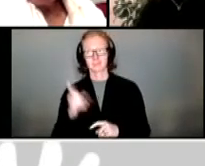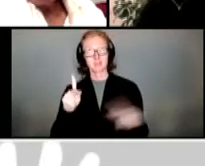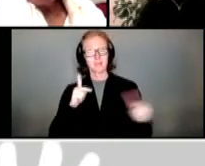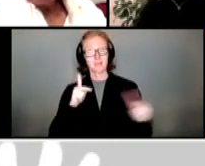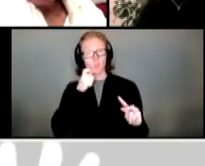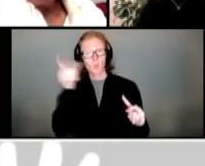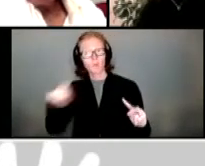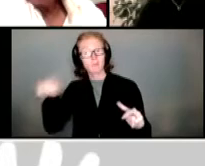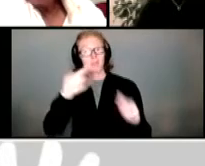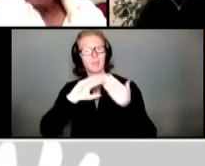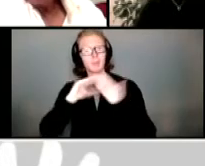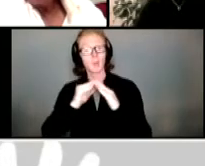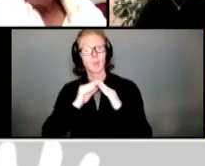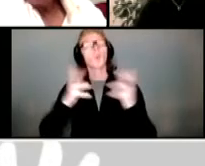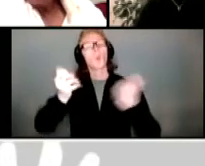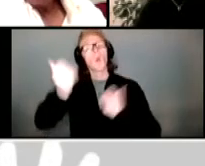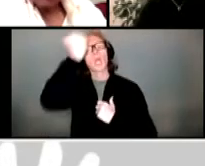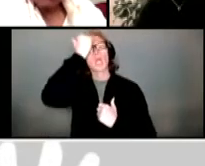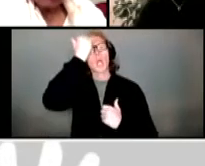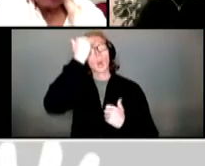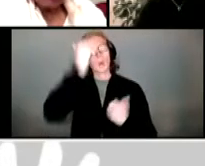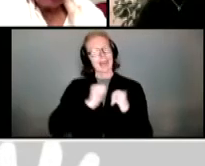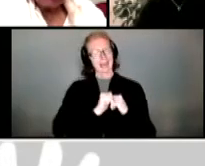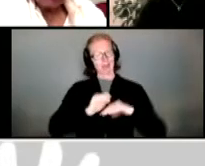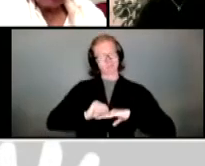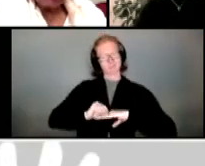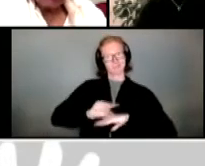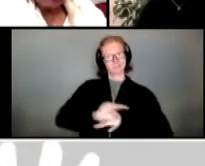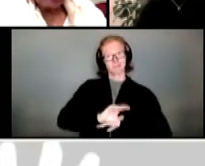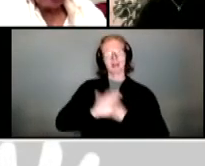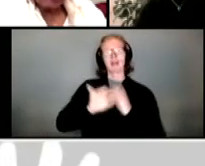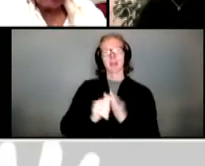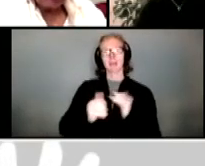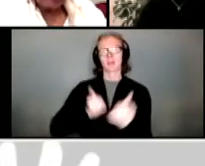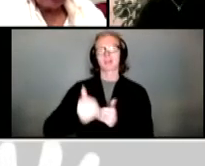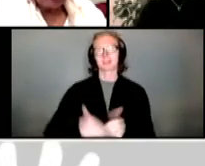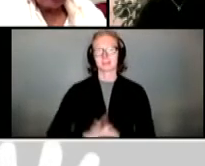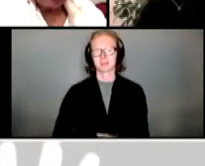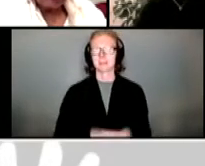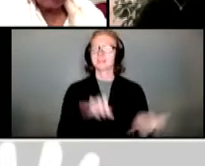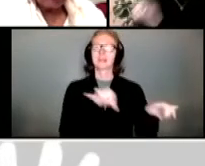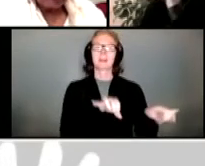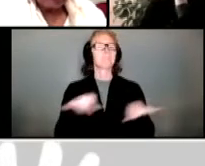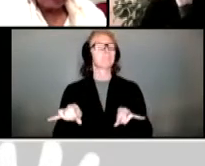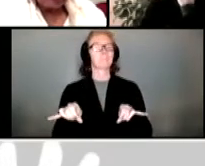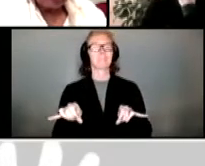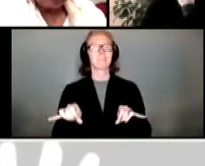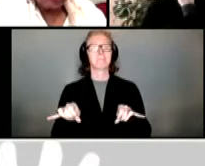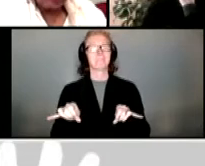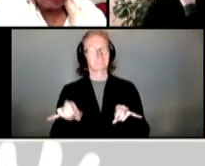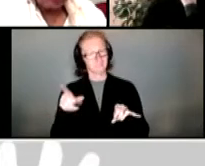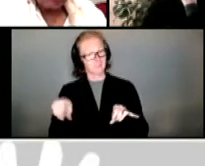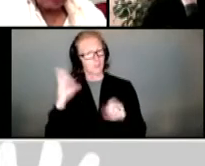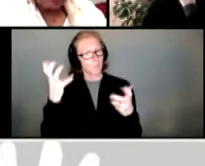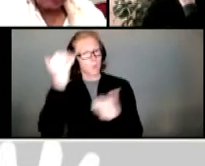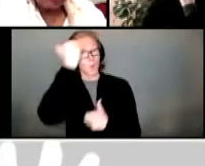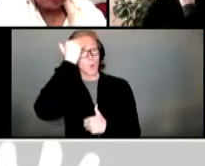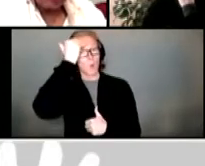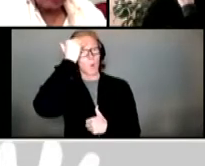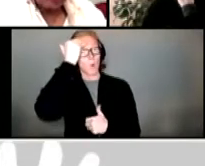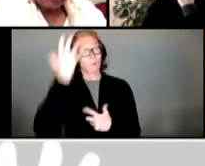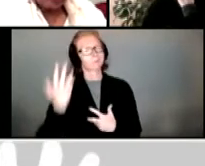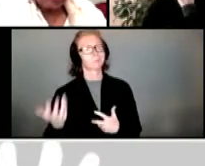how the union affects this process, just the same way the public wants to know